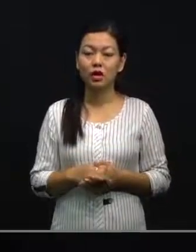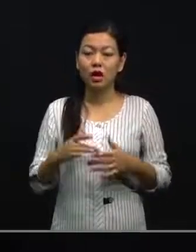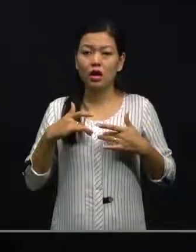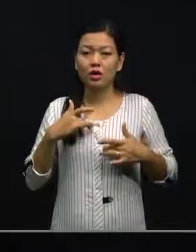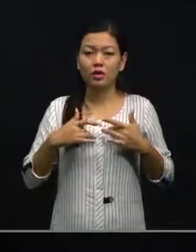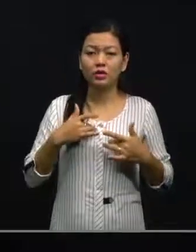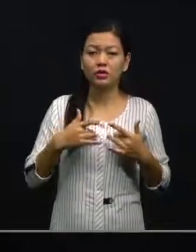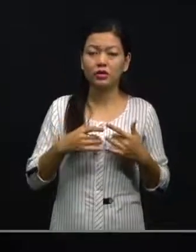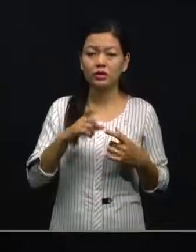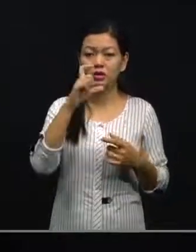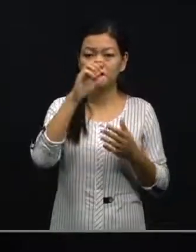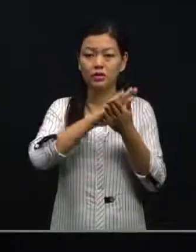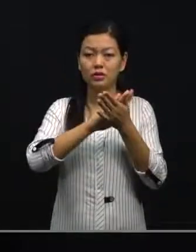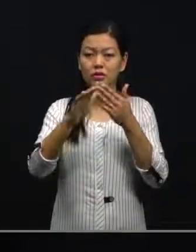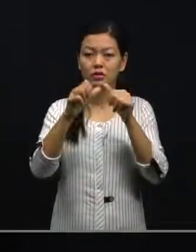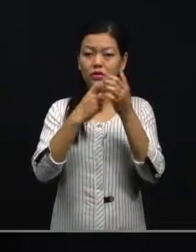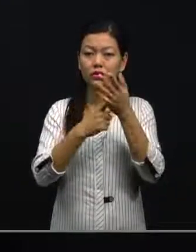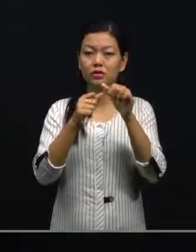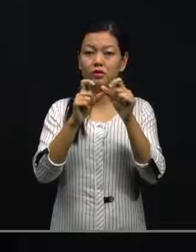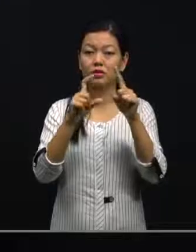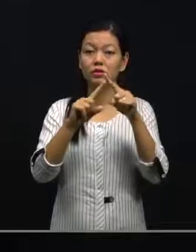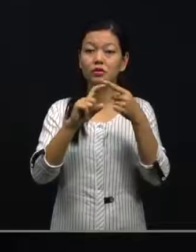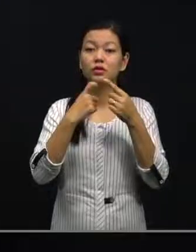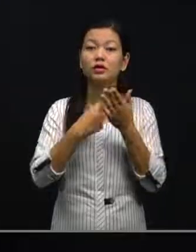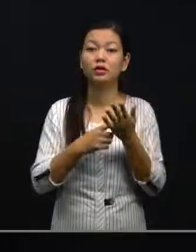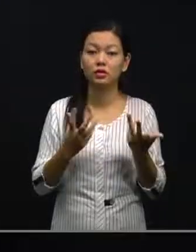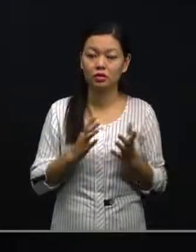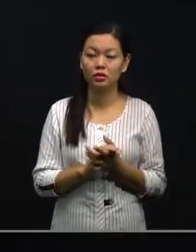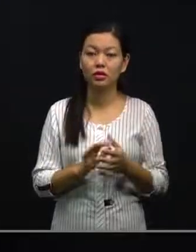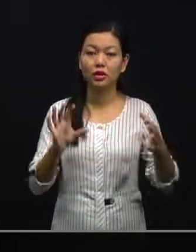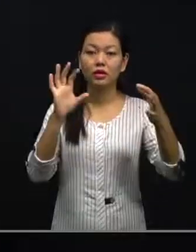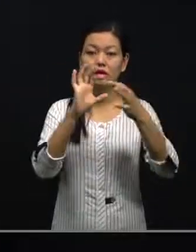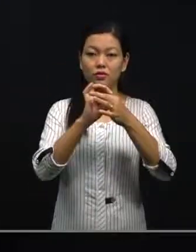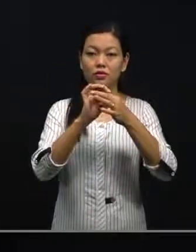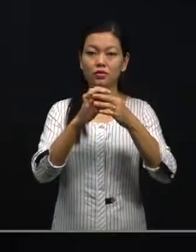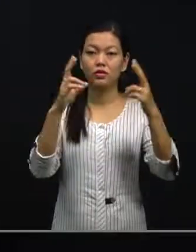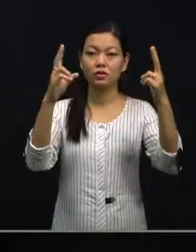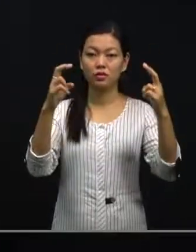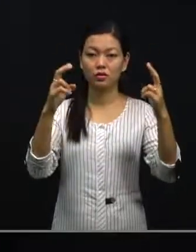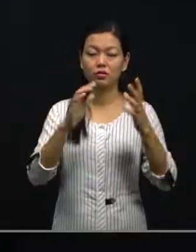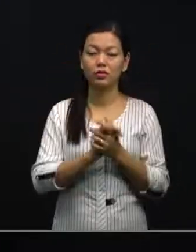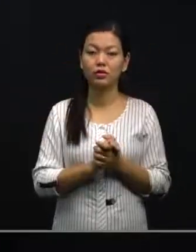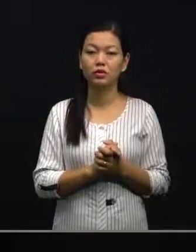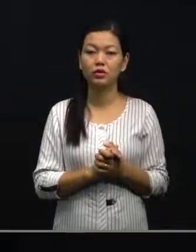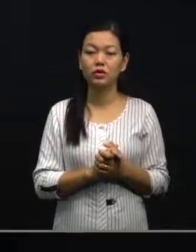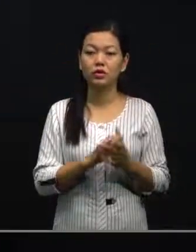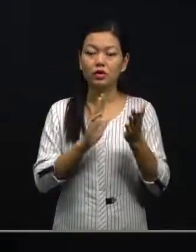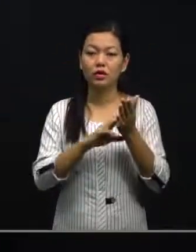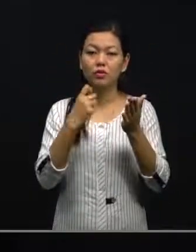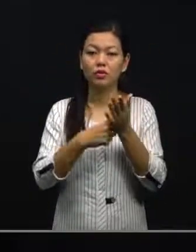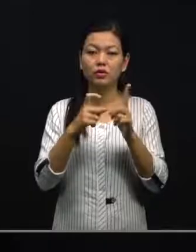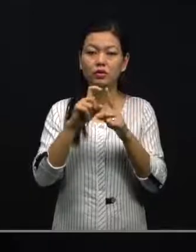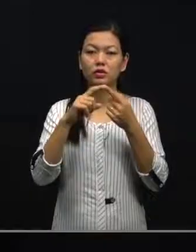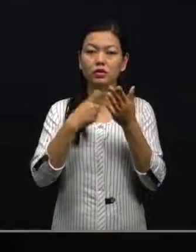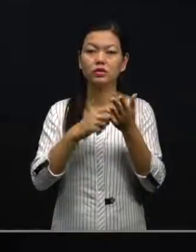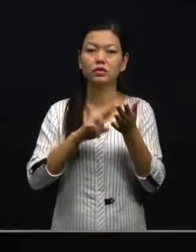characters is that which is actually in sync with the theme of contrast and modernism and materialism. All those things you will